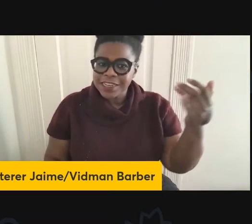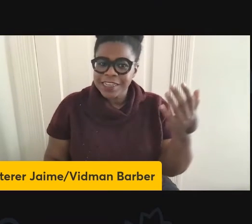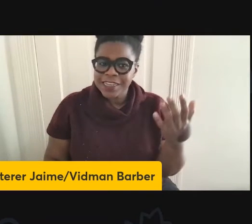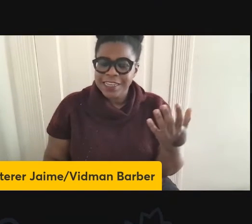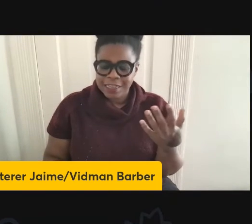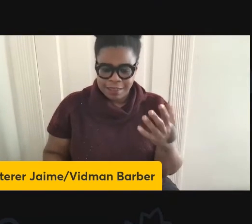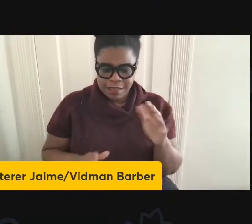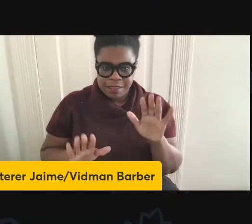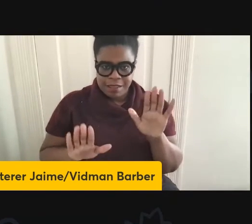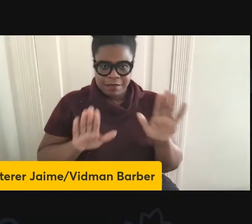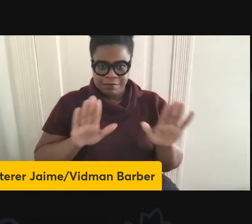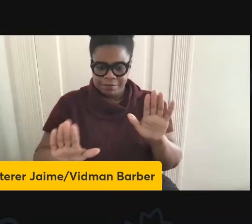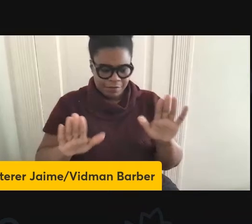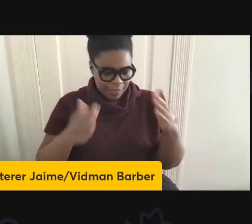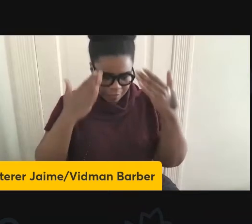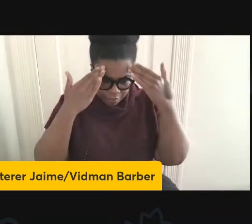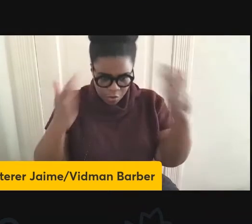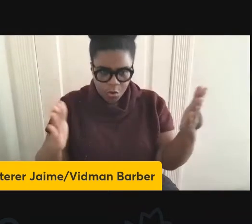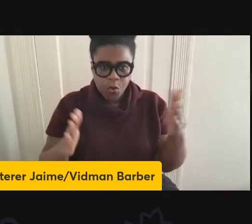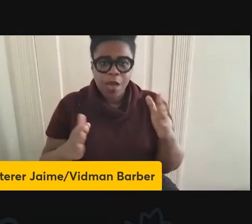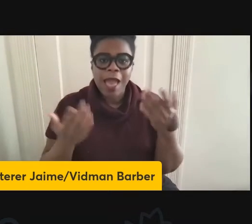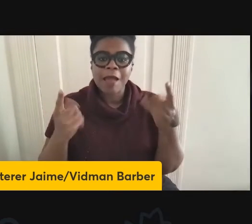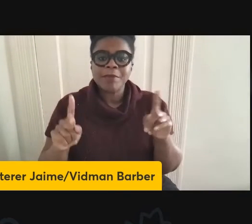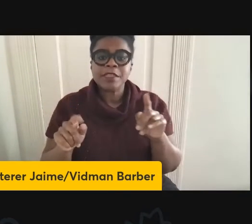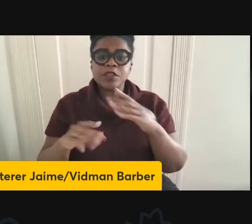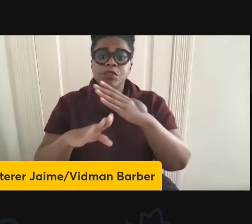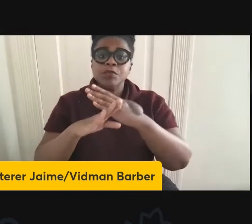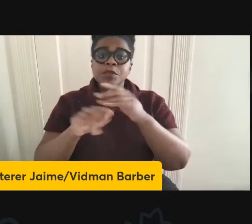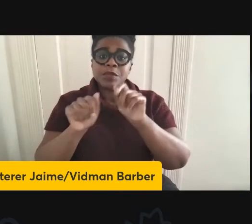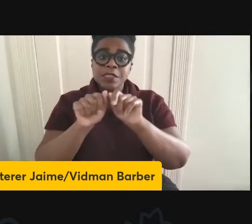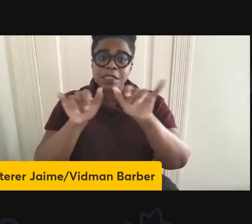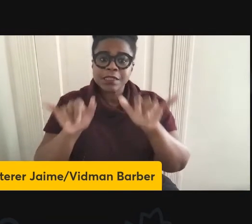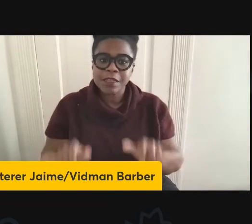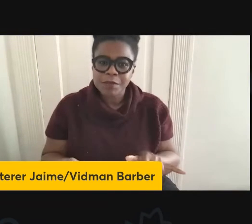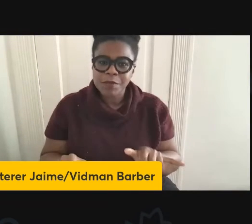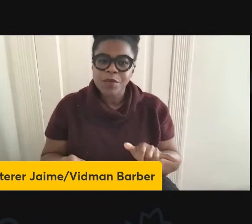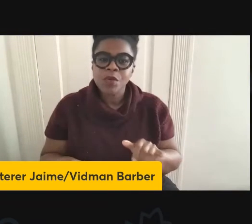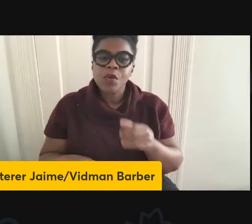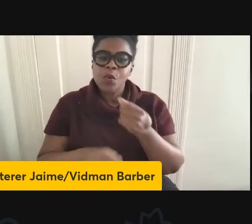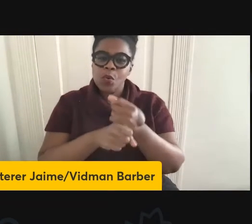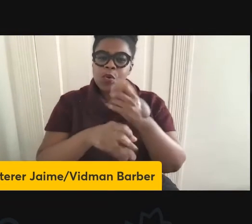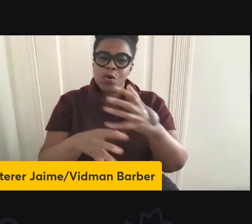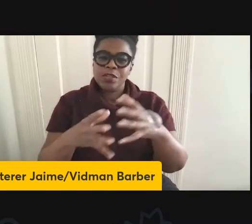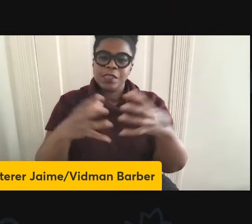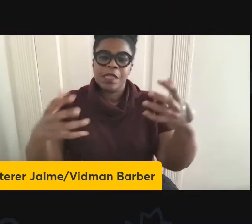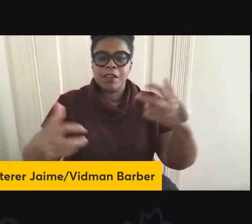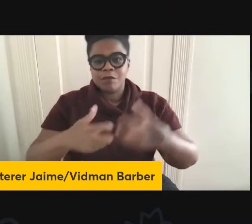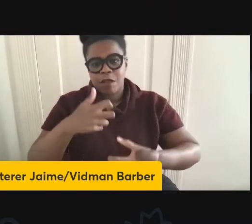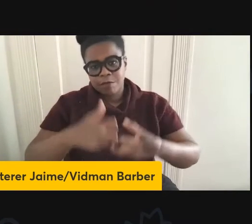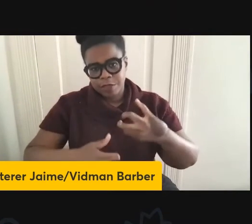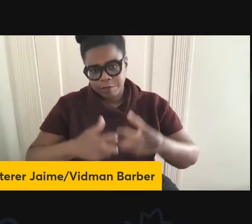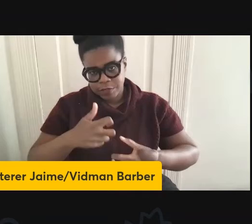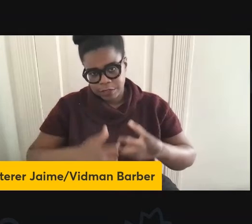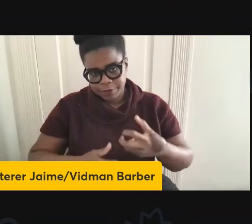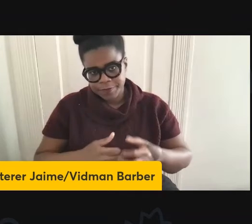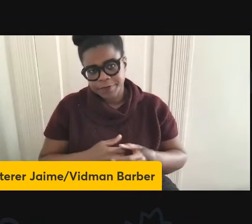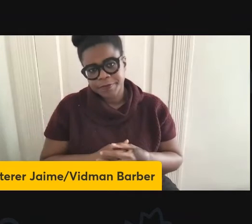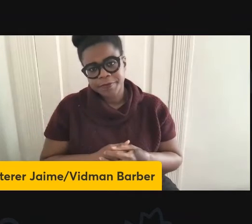tell the difference results in your immune system causing a lot of problems when it